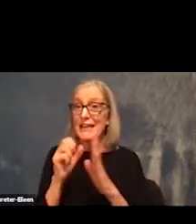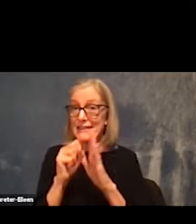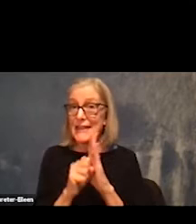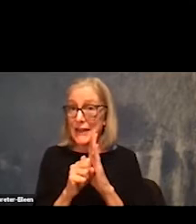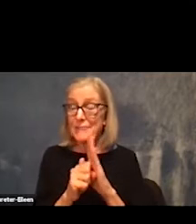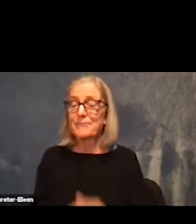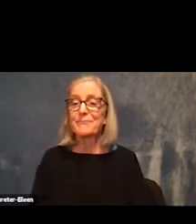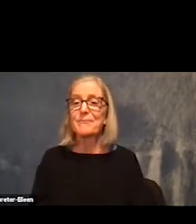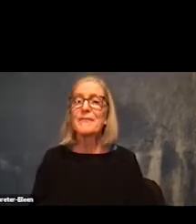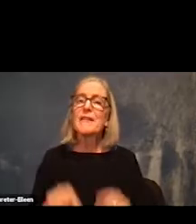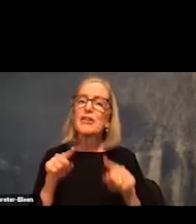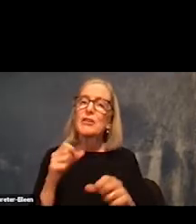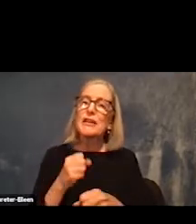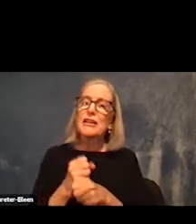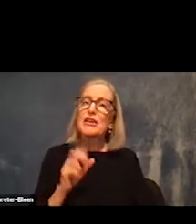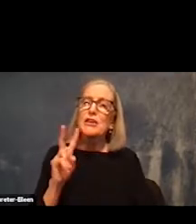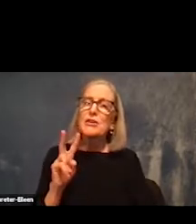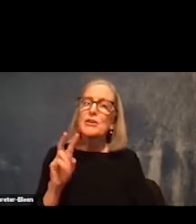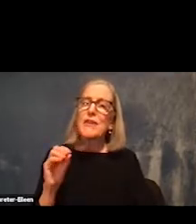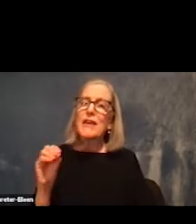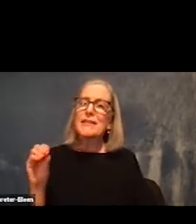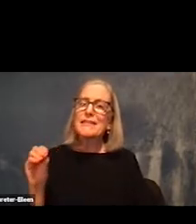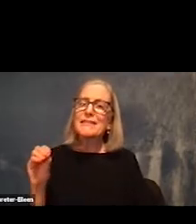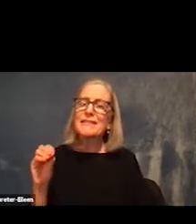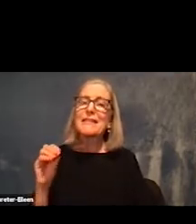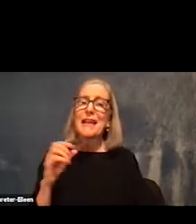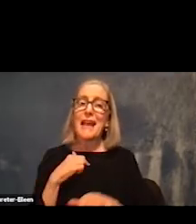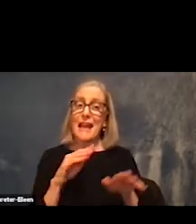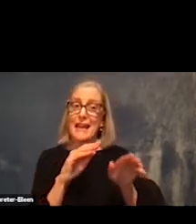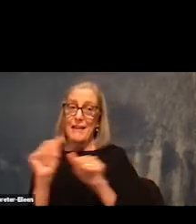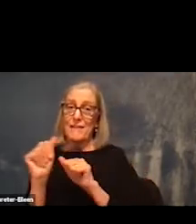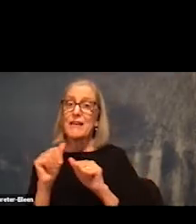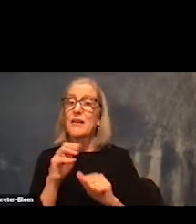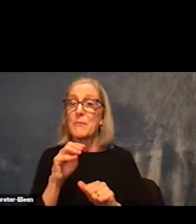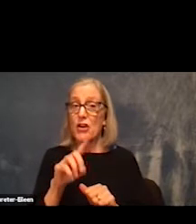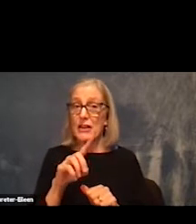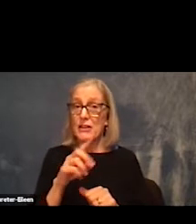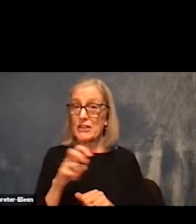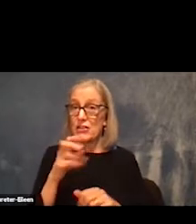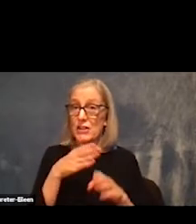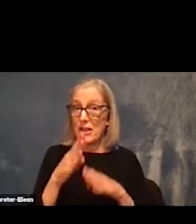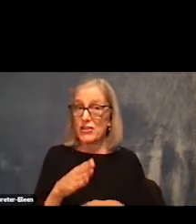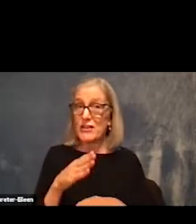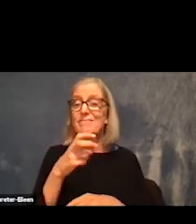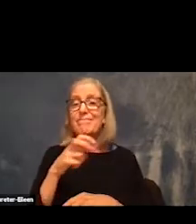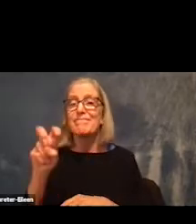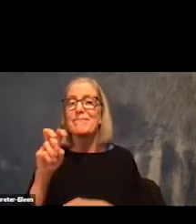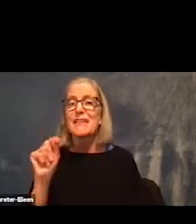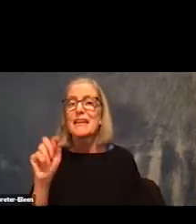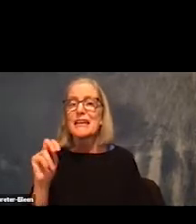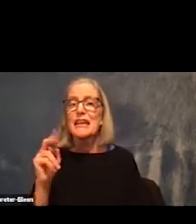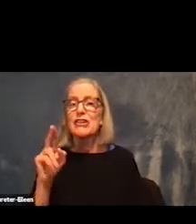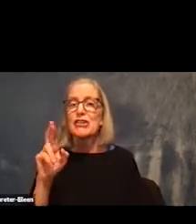year 2000, I left my position as the Maryland State Transition Specialist to enter a tenure track position at